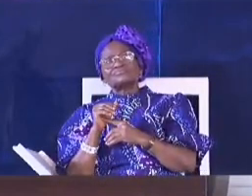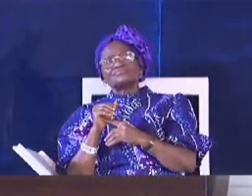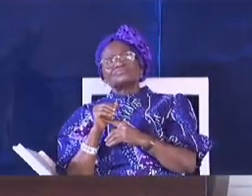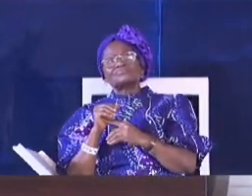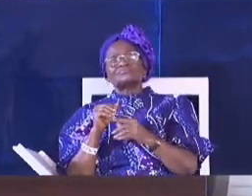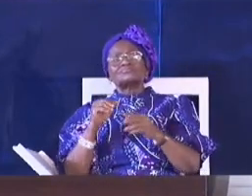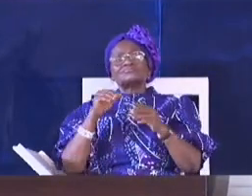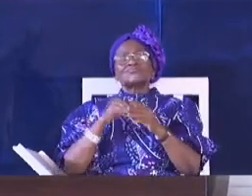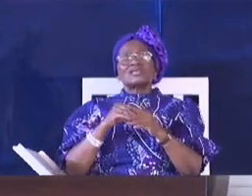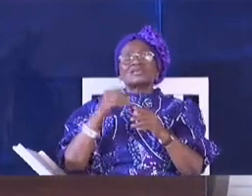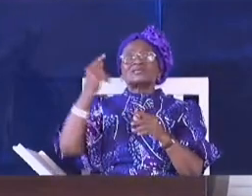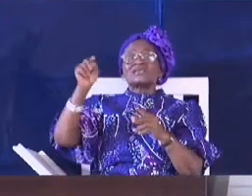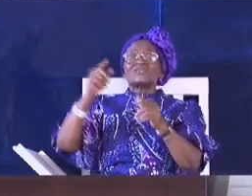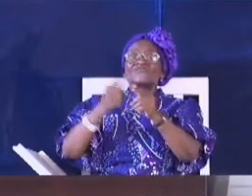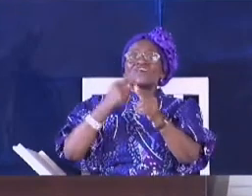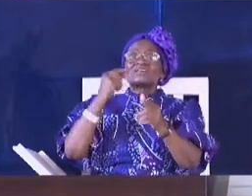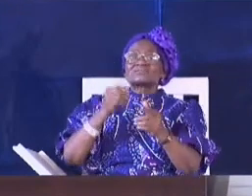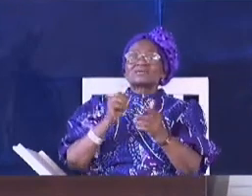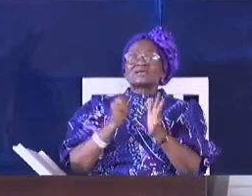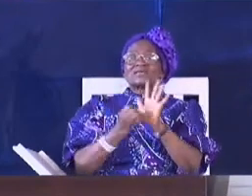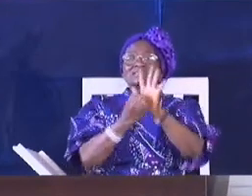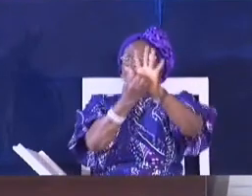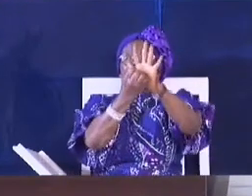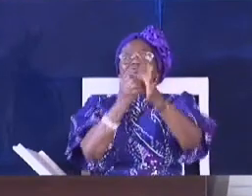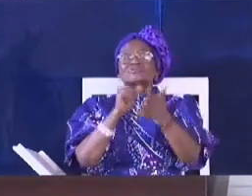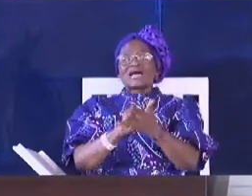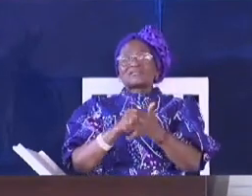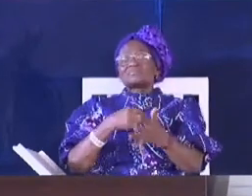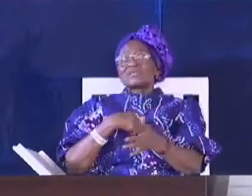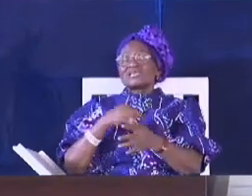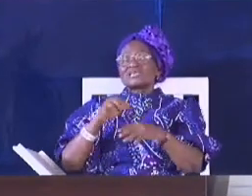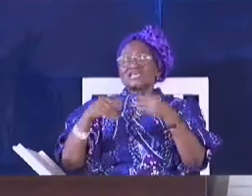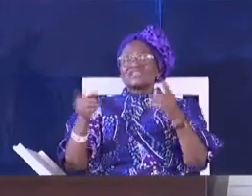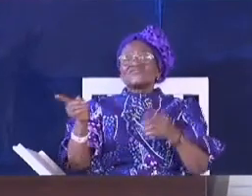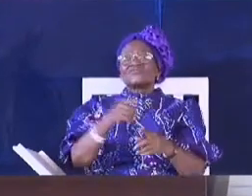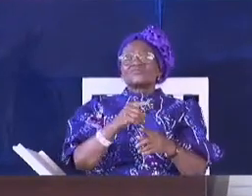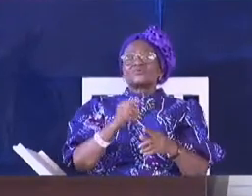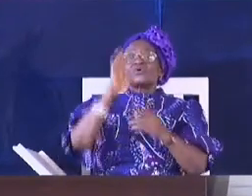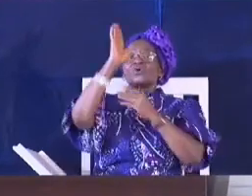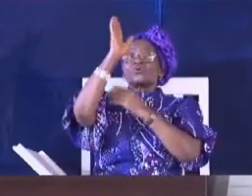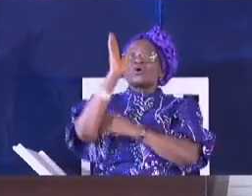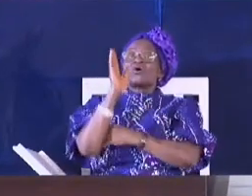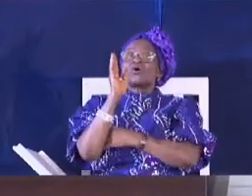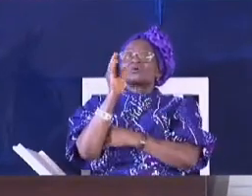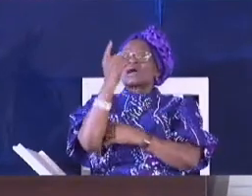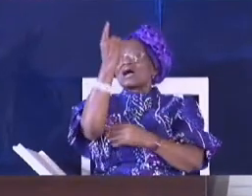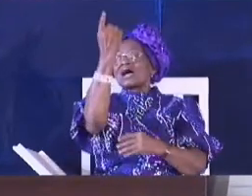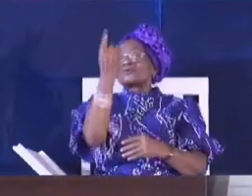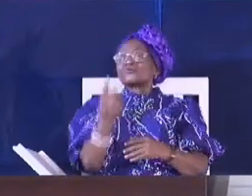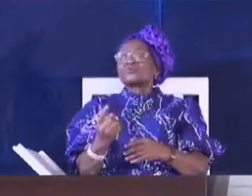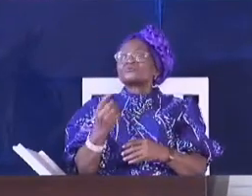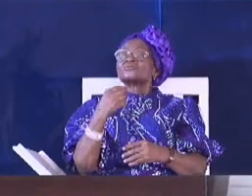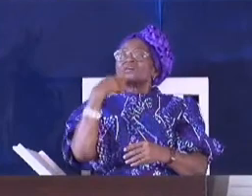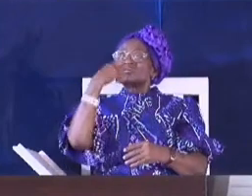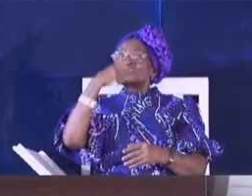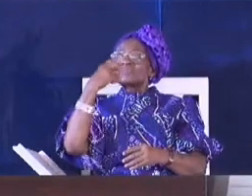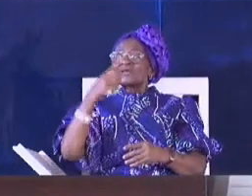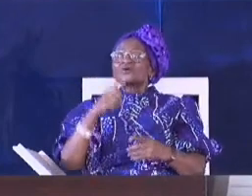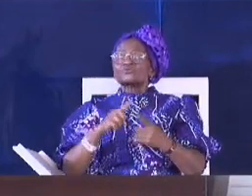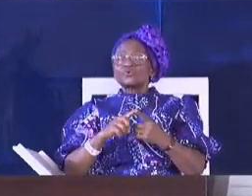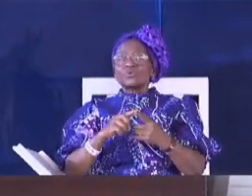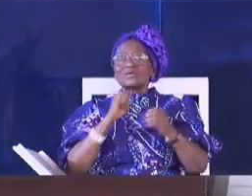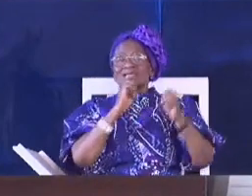In the first example that I gave you, God alone spoke to Elijah.